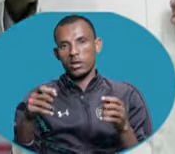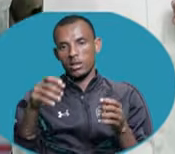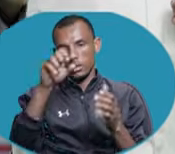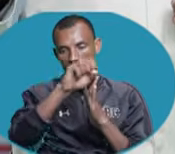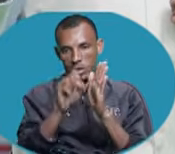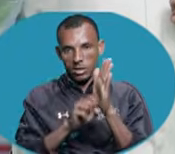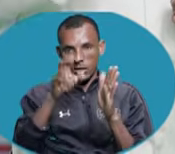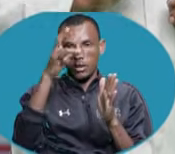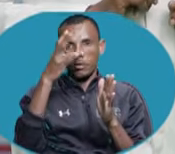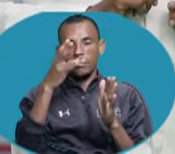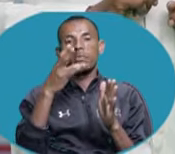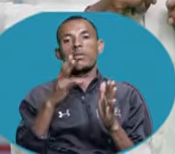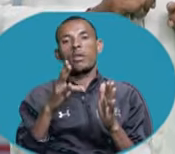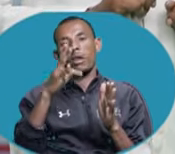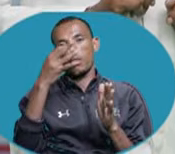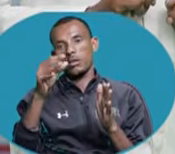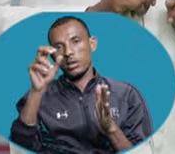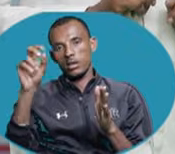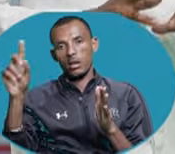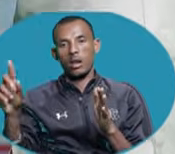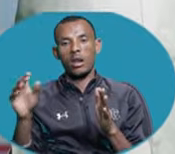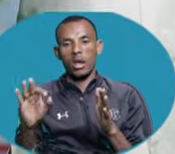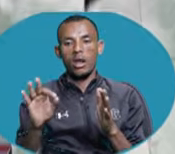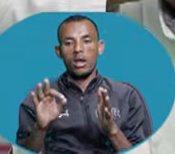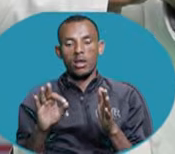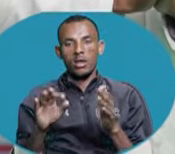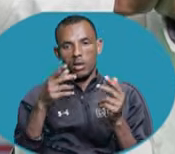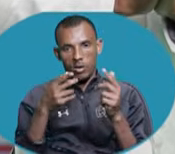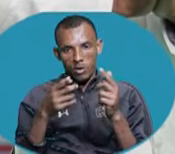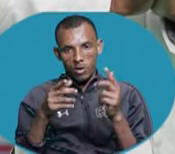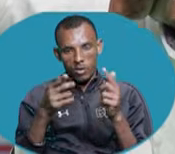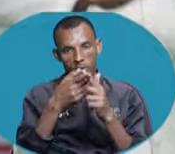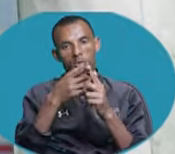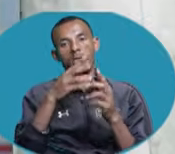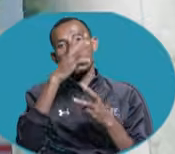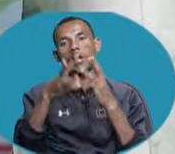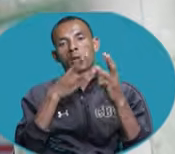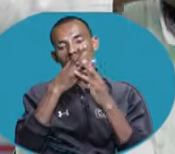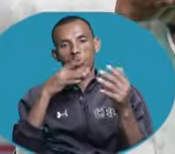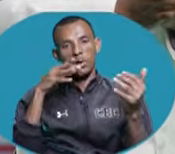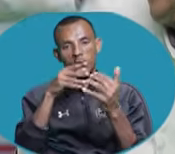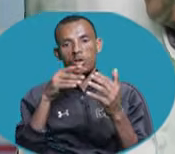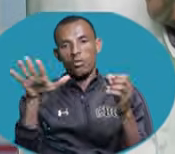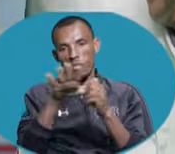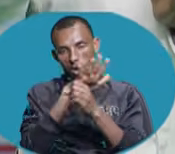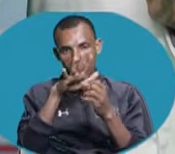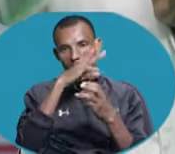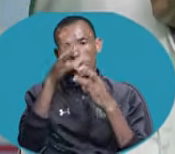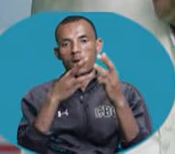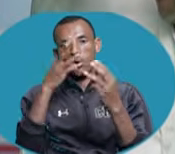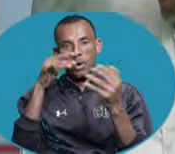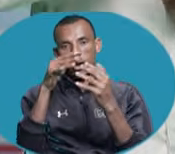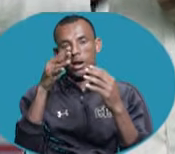September 17, 1939. Second World War became a fully World War when USA